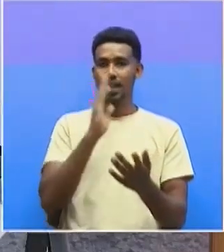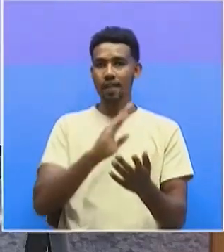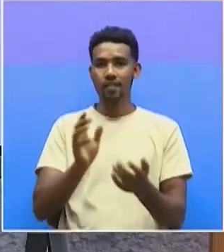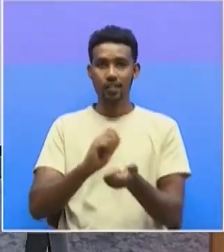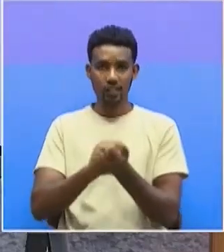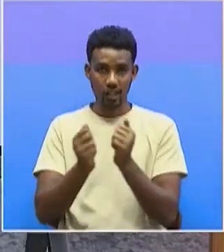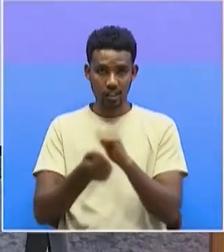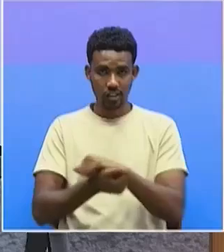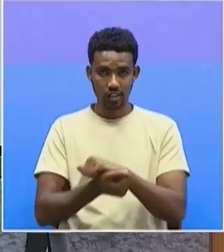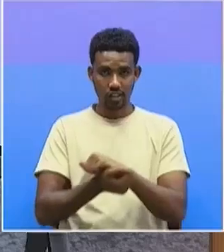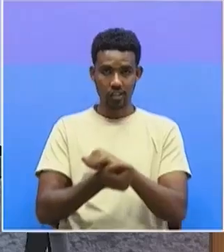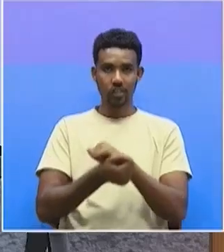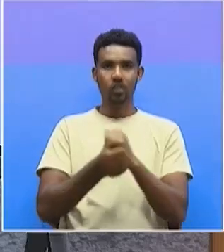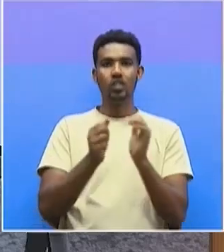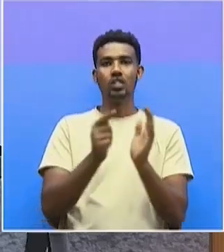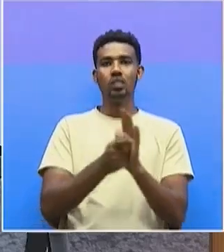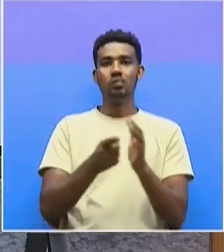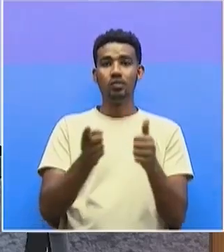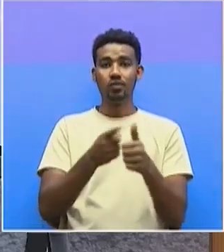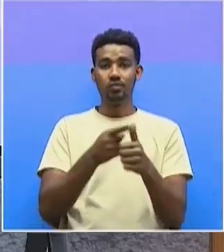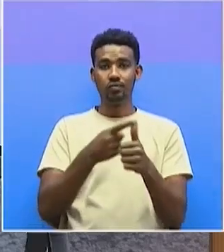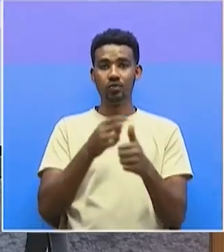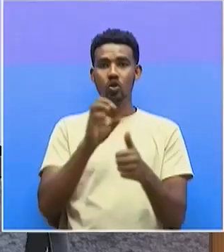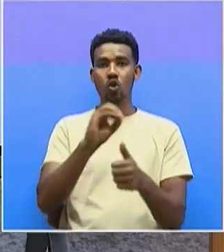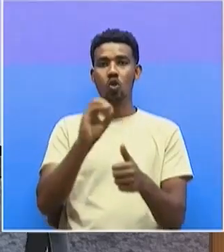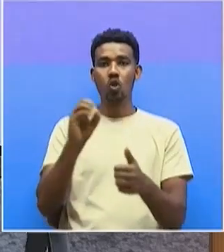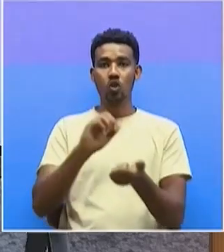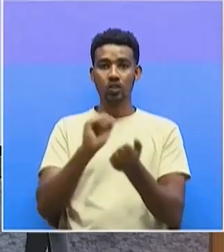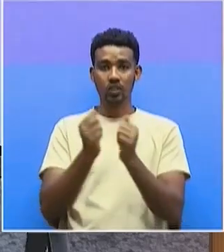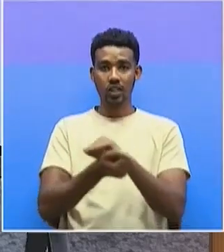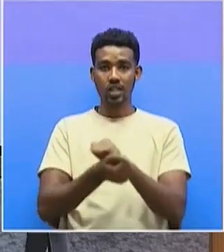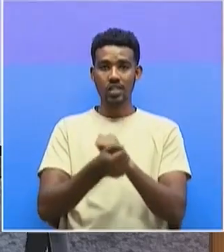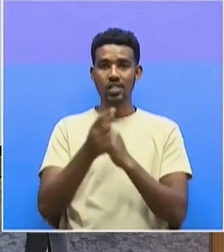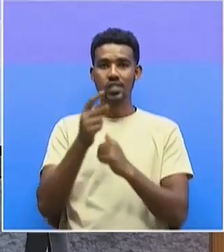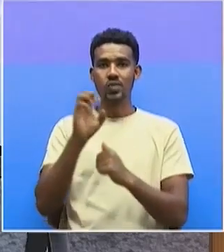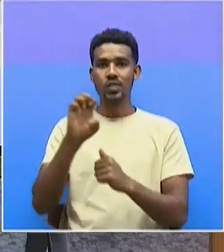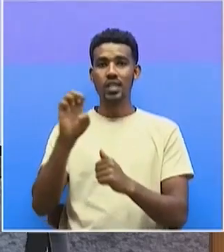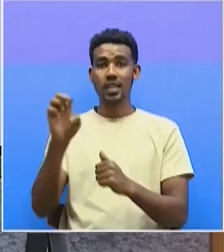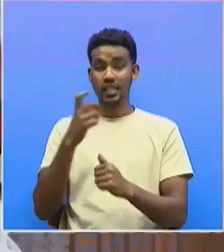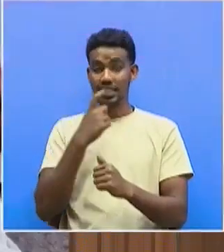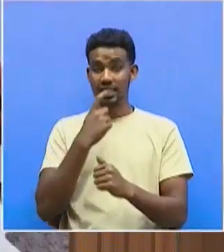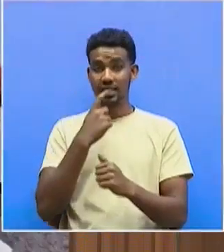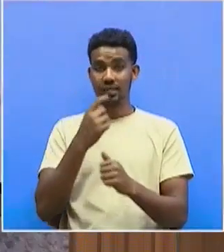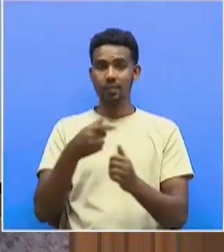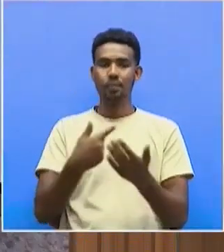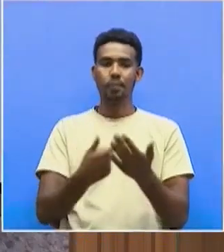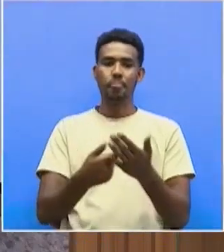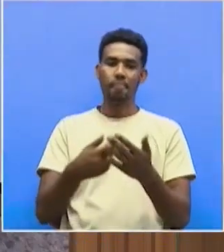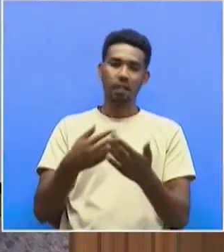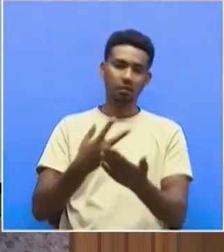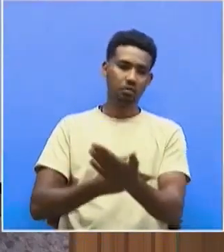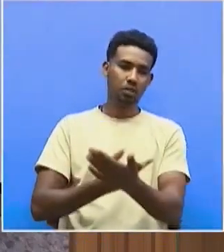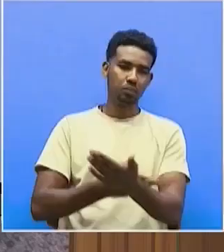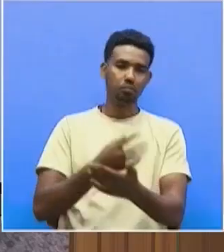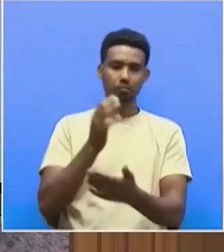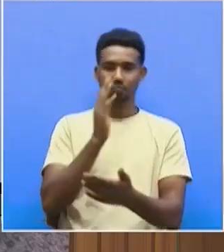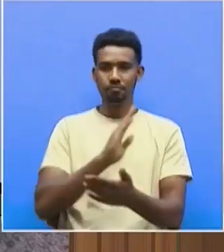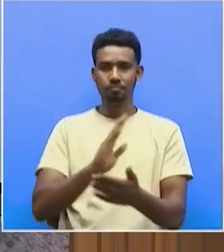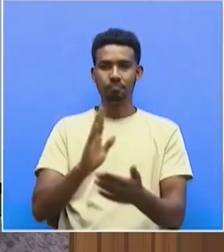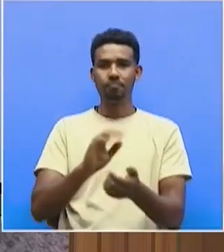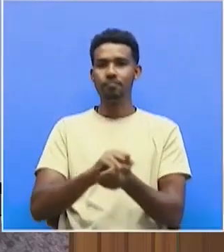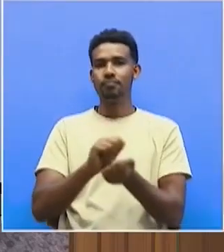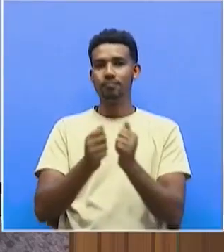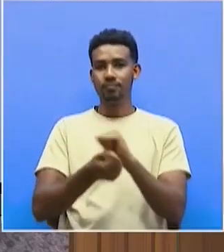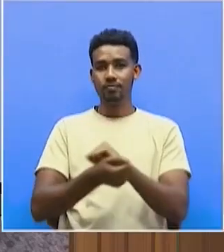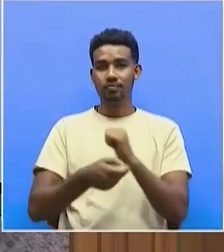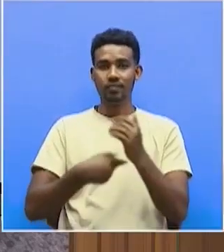toes, teas, mouse, mice, sheep, sheep, child, children. This was